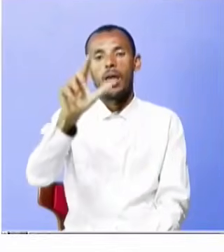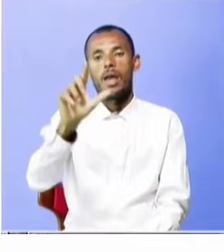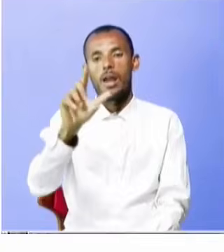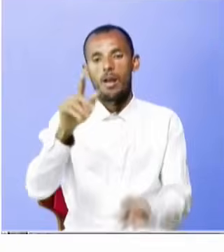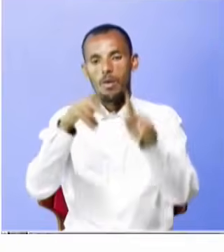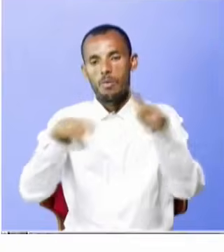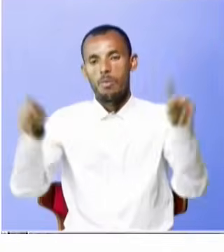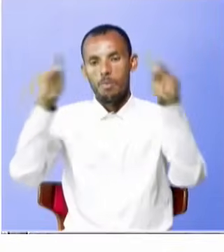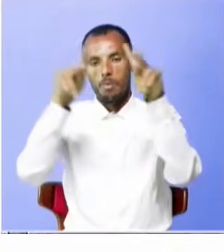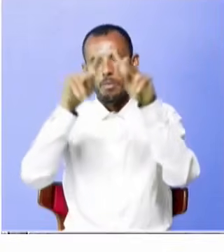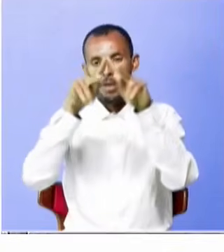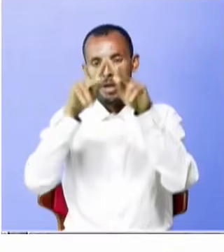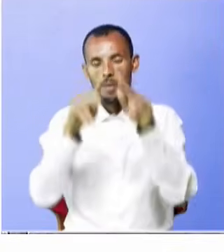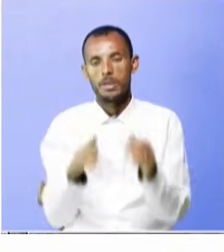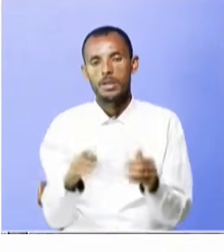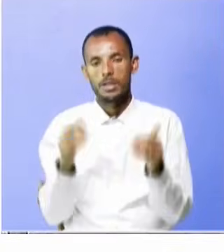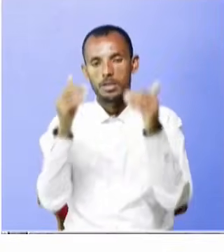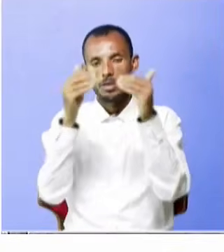area of